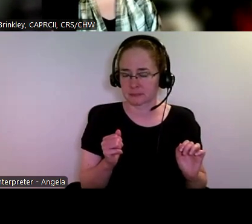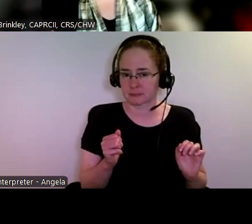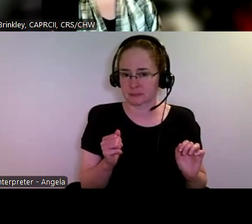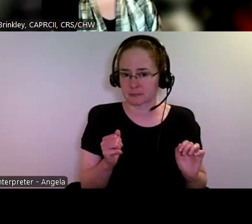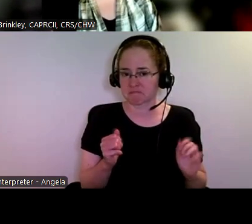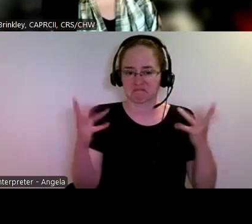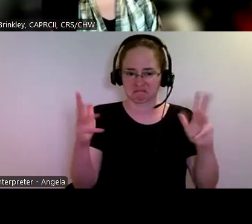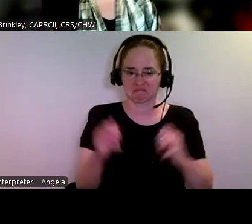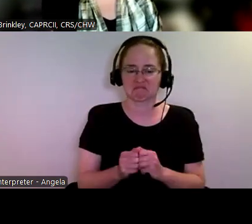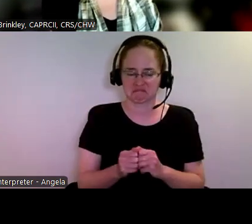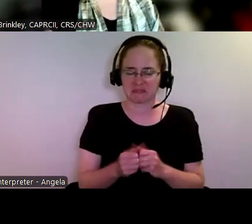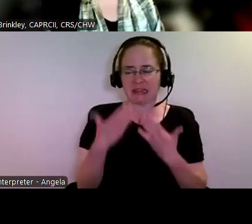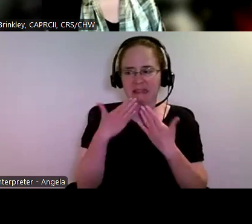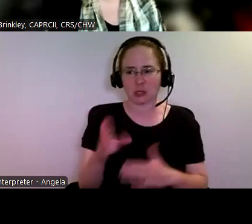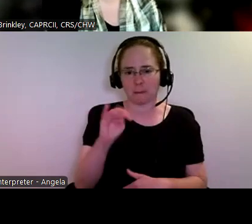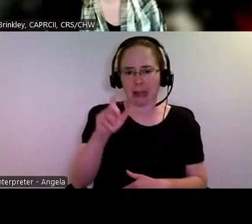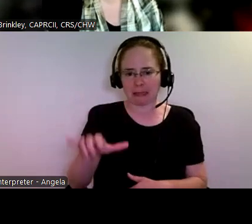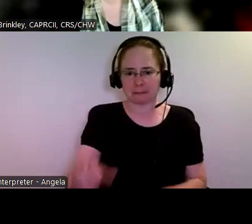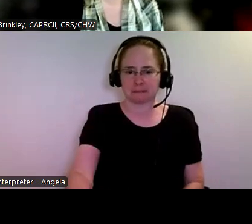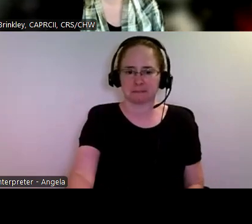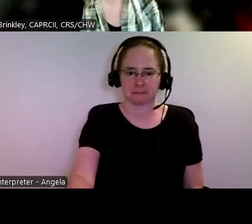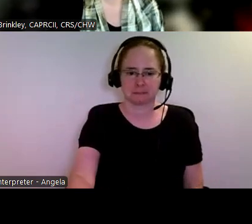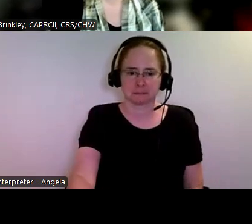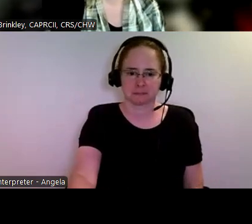And we'll call it. Thank you very much, Bailey.